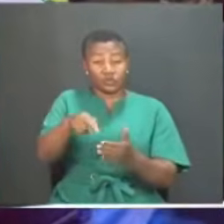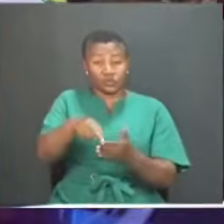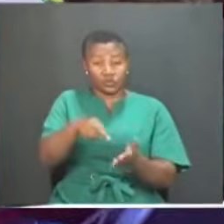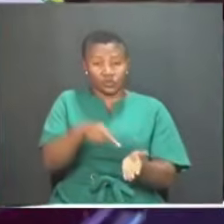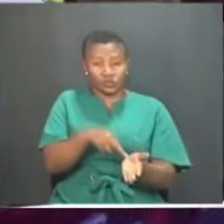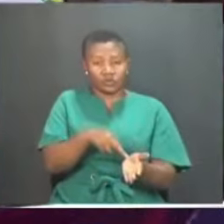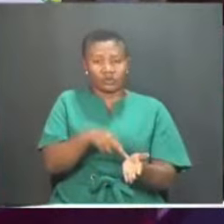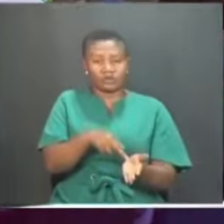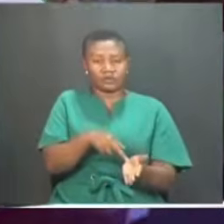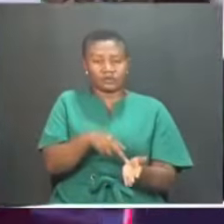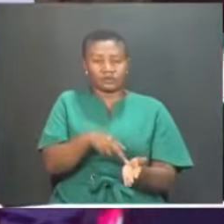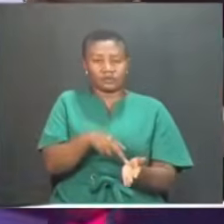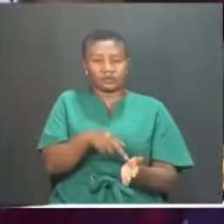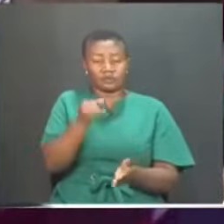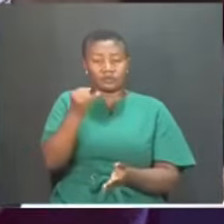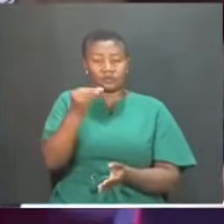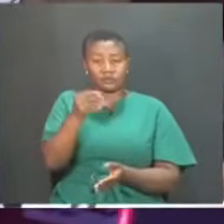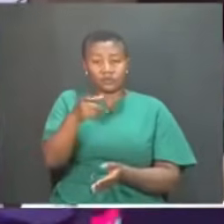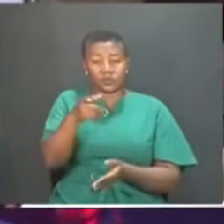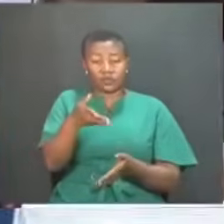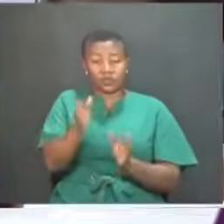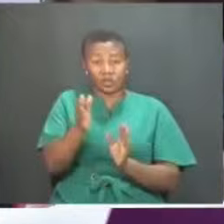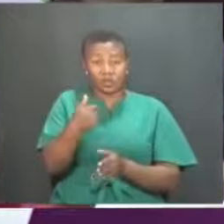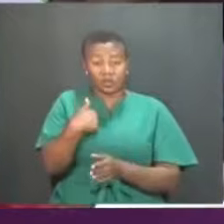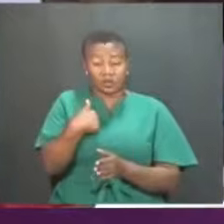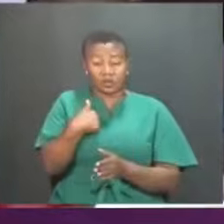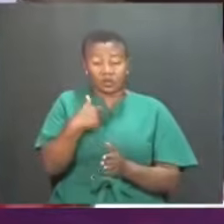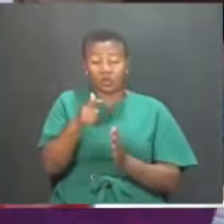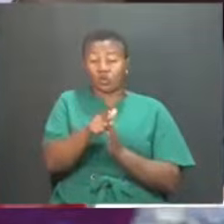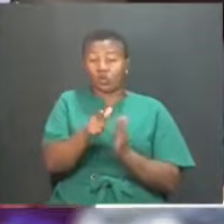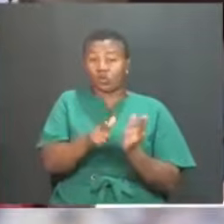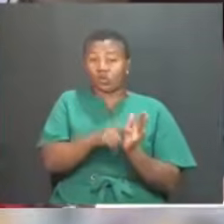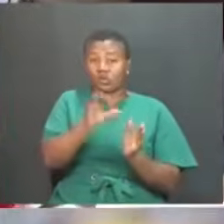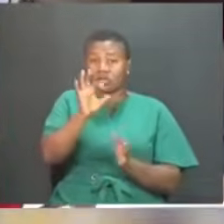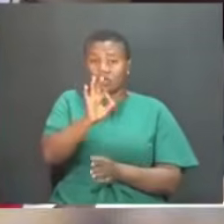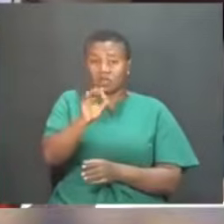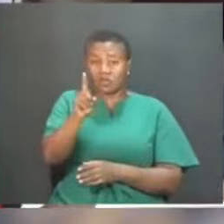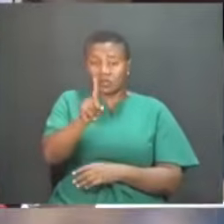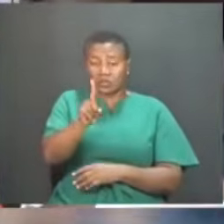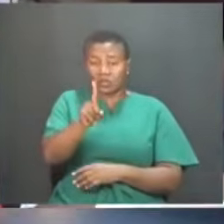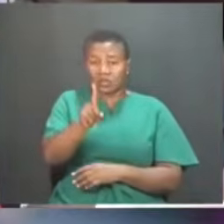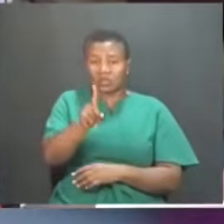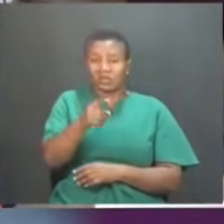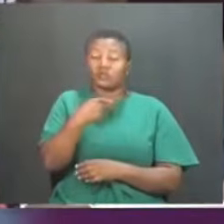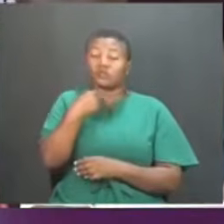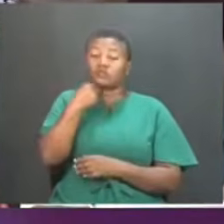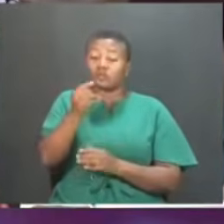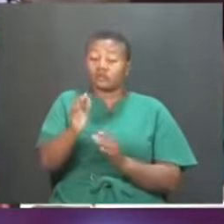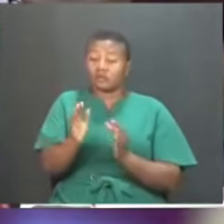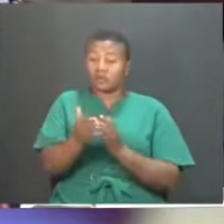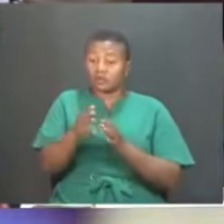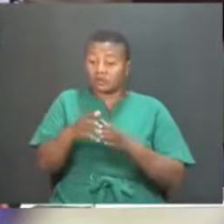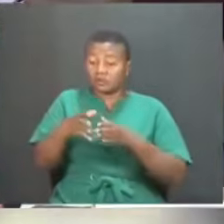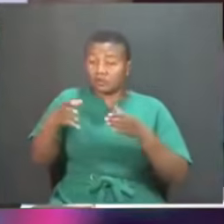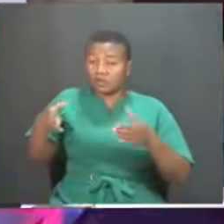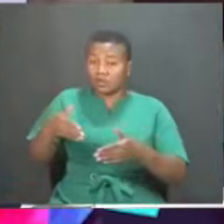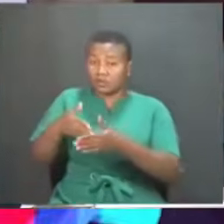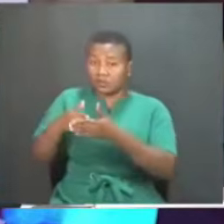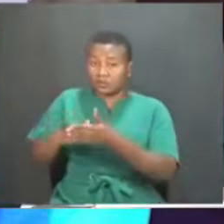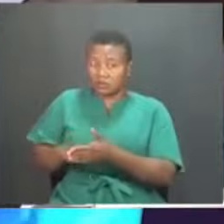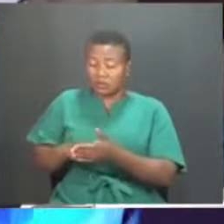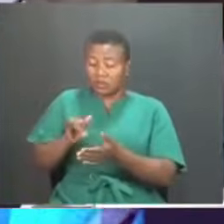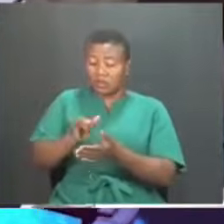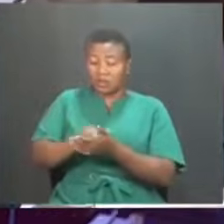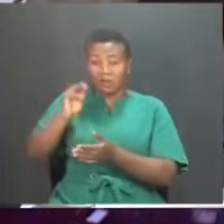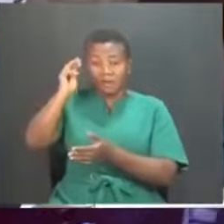may, Order 91, already we have been told by the majority leader that the minister is